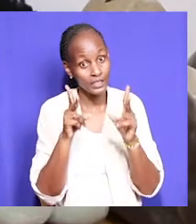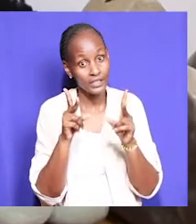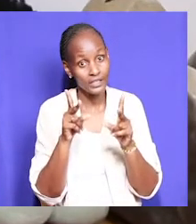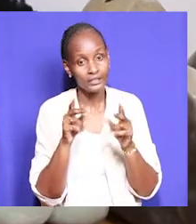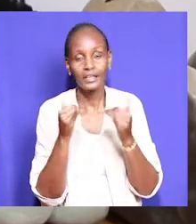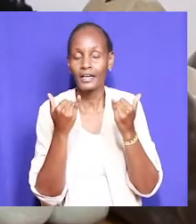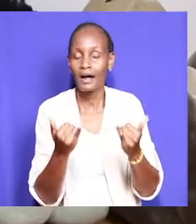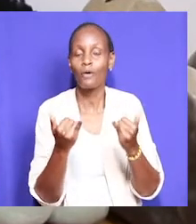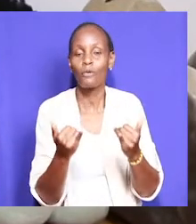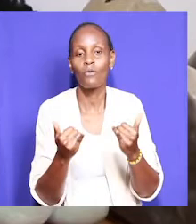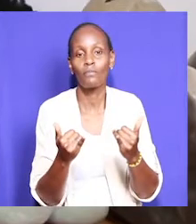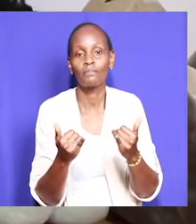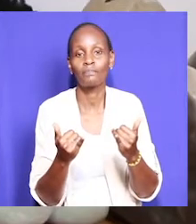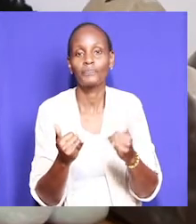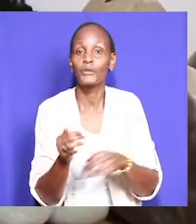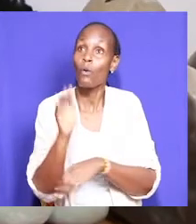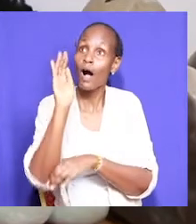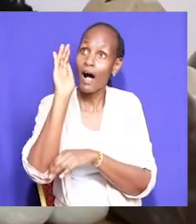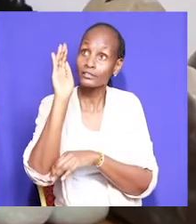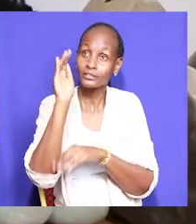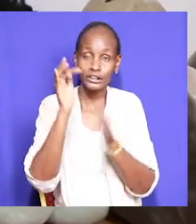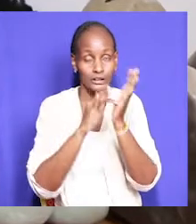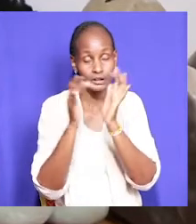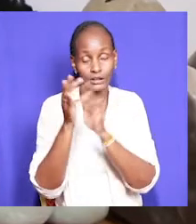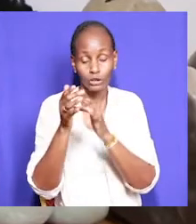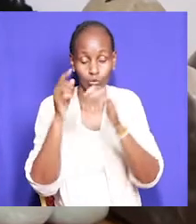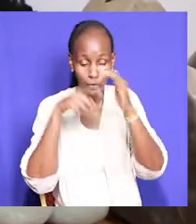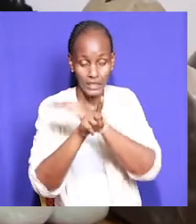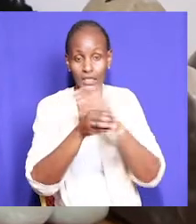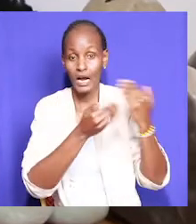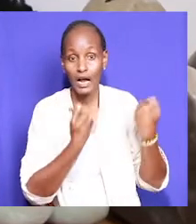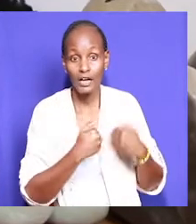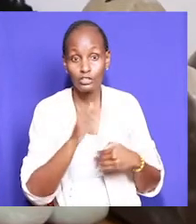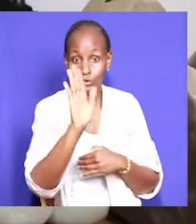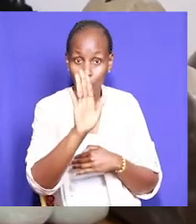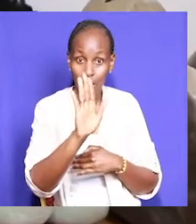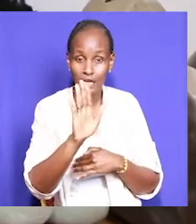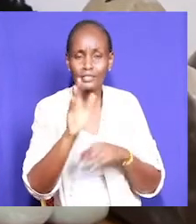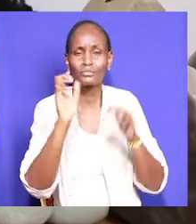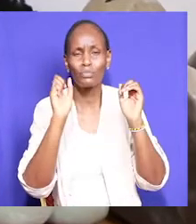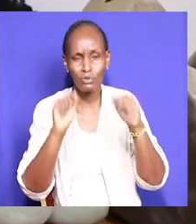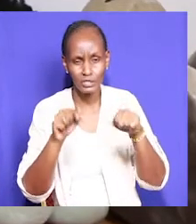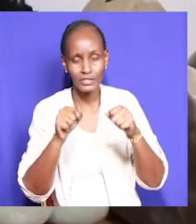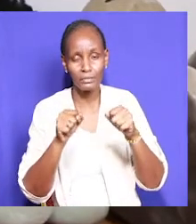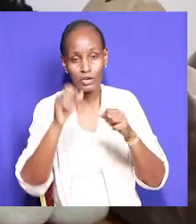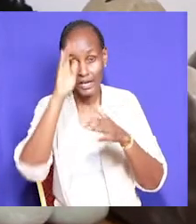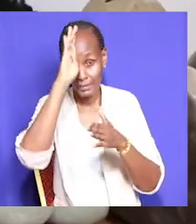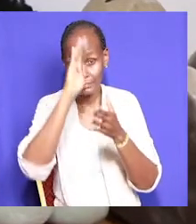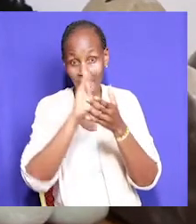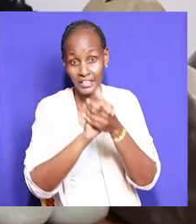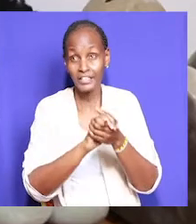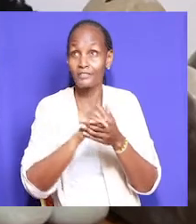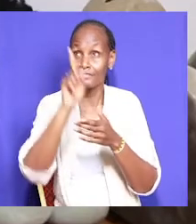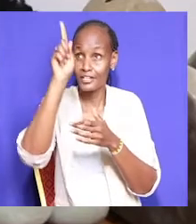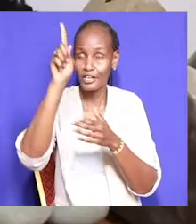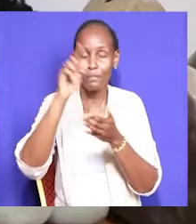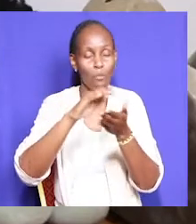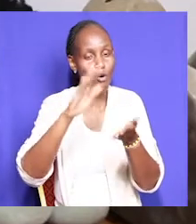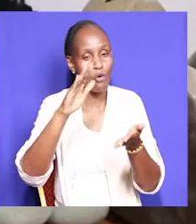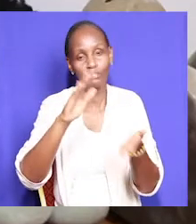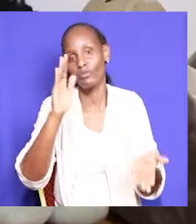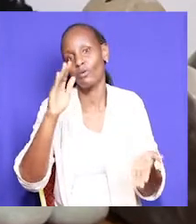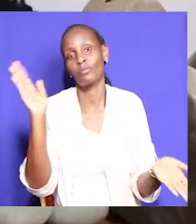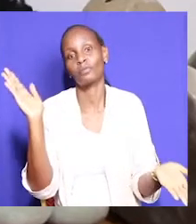So right now, we need to ask Jesus to come into our heart so that we are able to believe in him more and